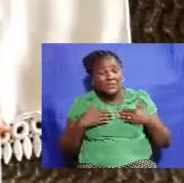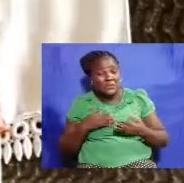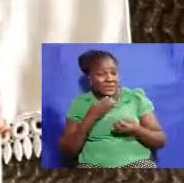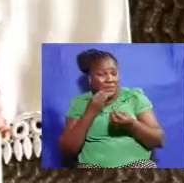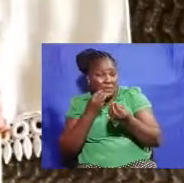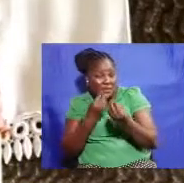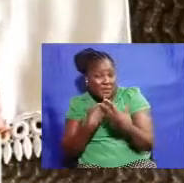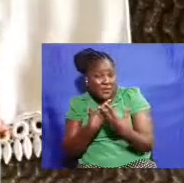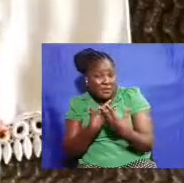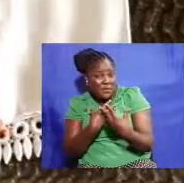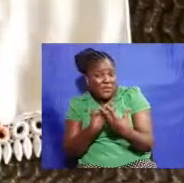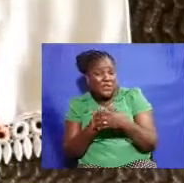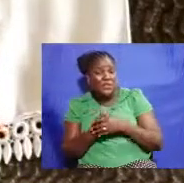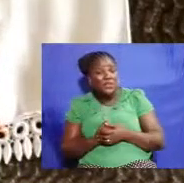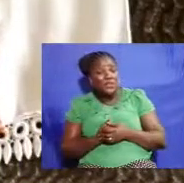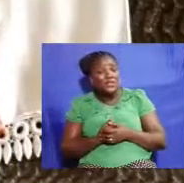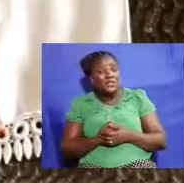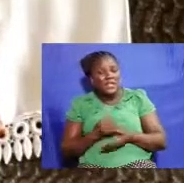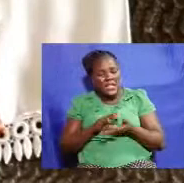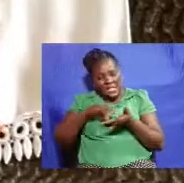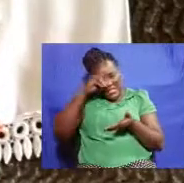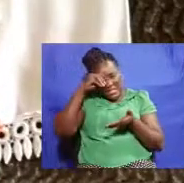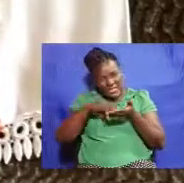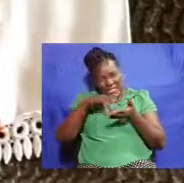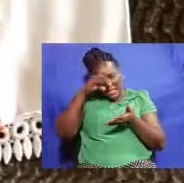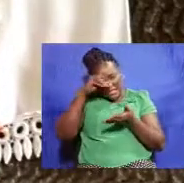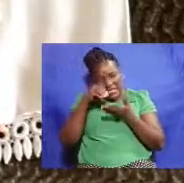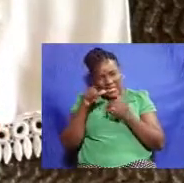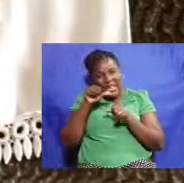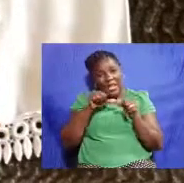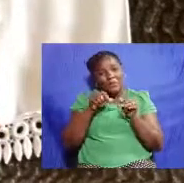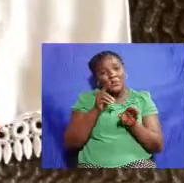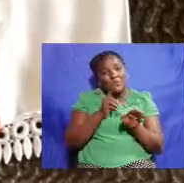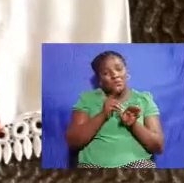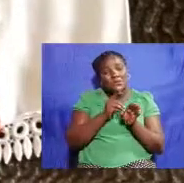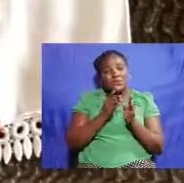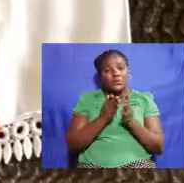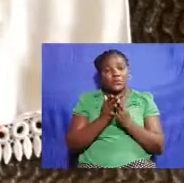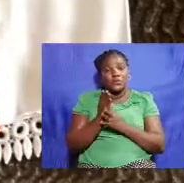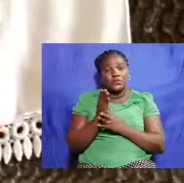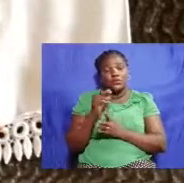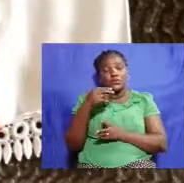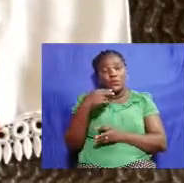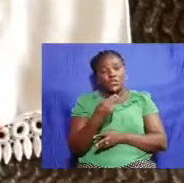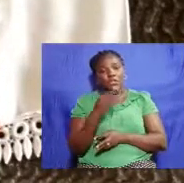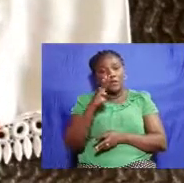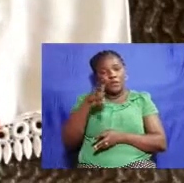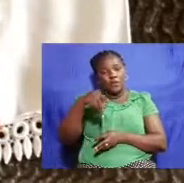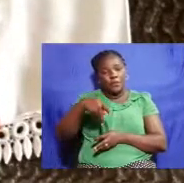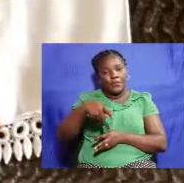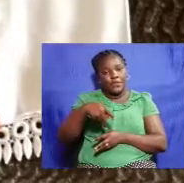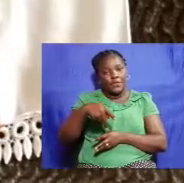that he learned about disability through H4P.